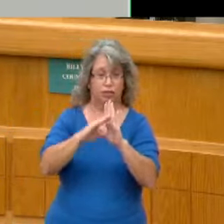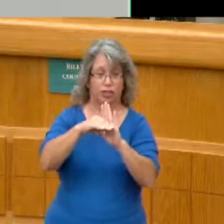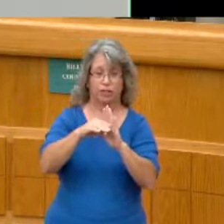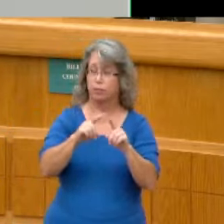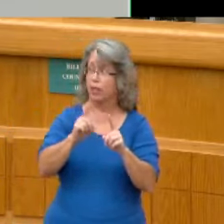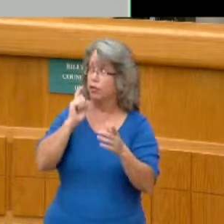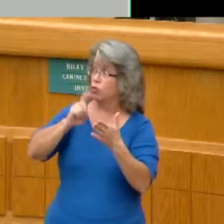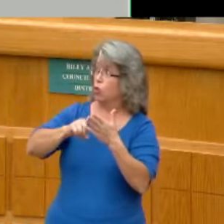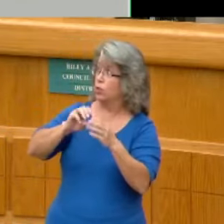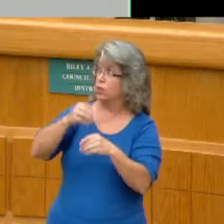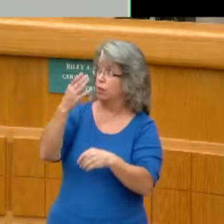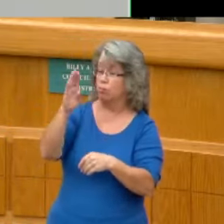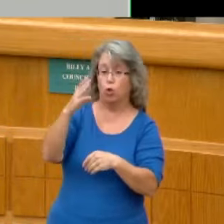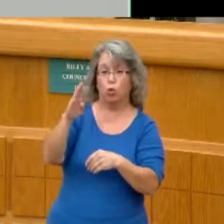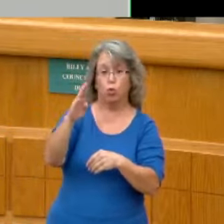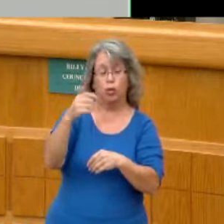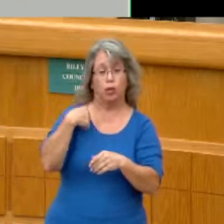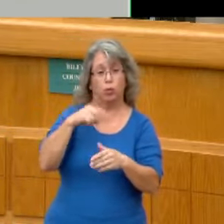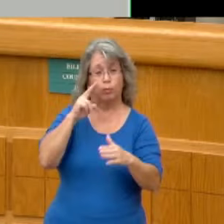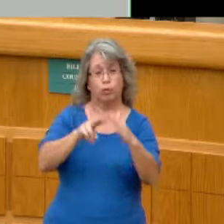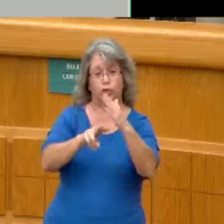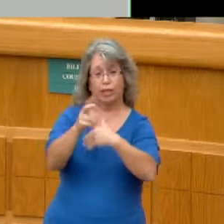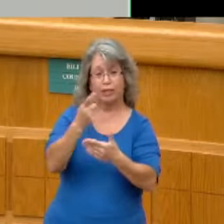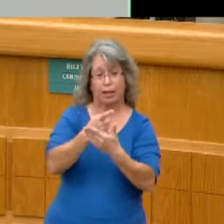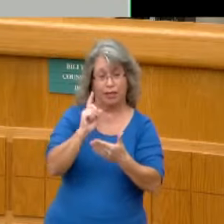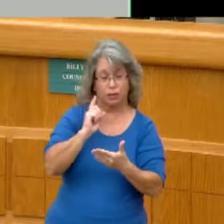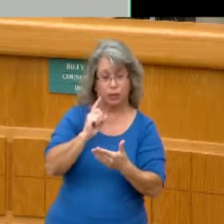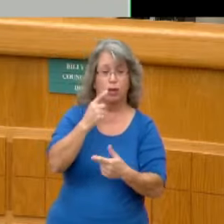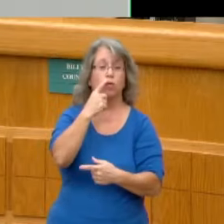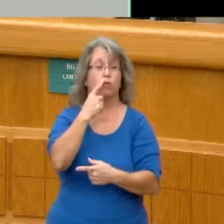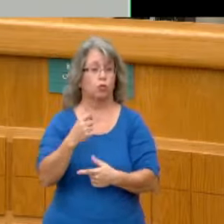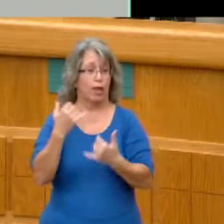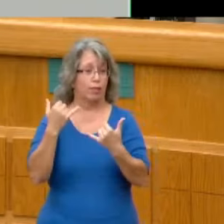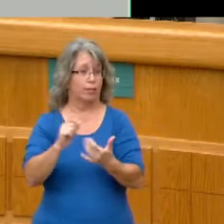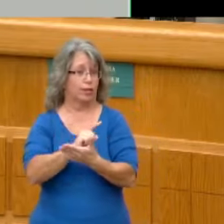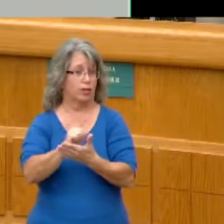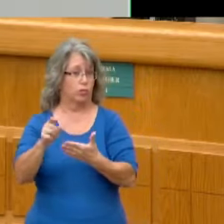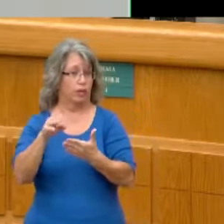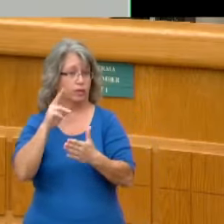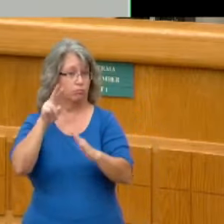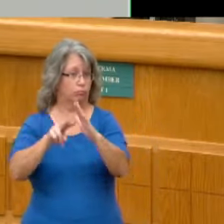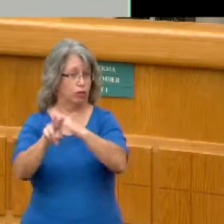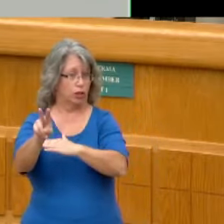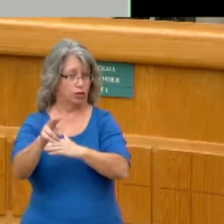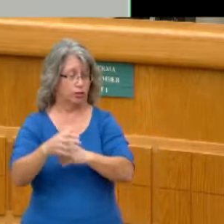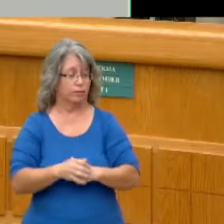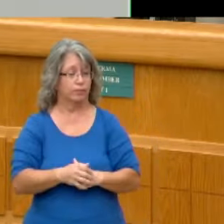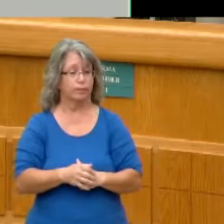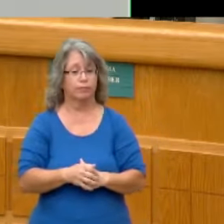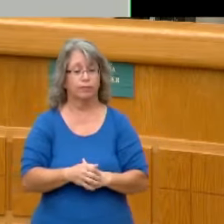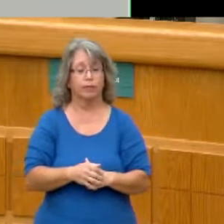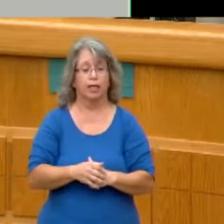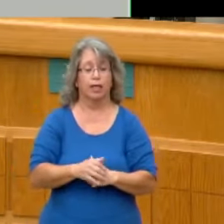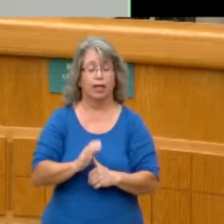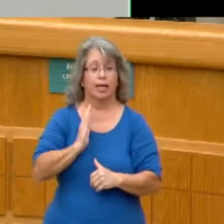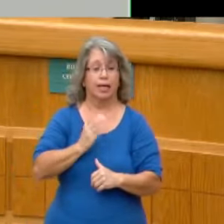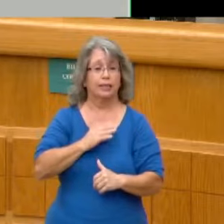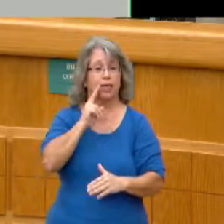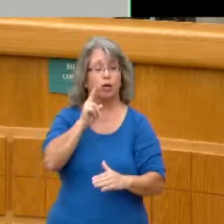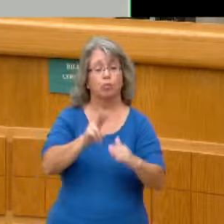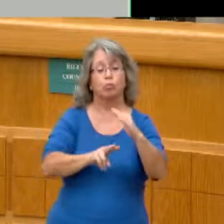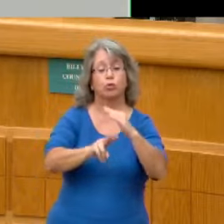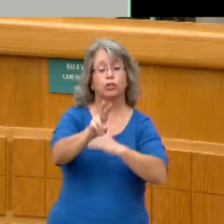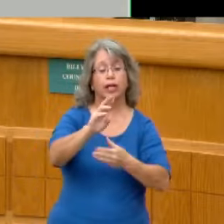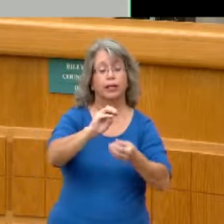blue, you see last week's projection, and in the red, you see this week's projection. These are the projected number of people